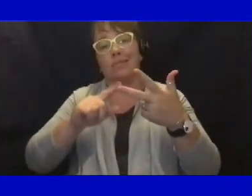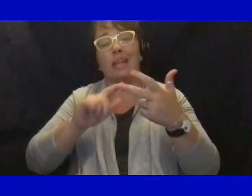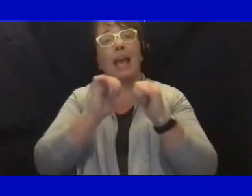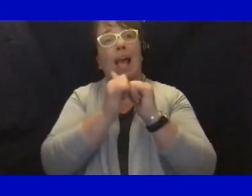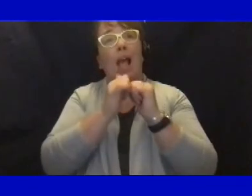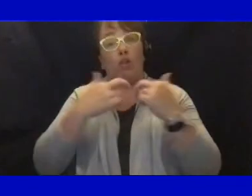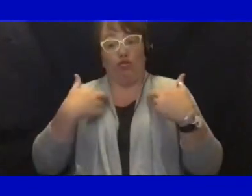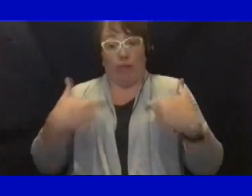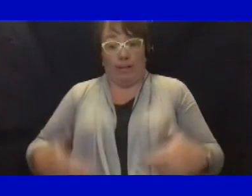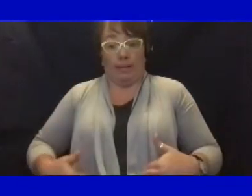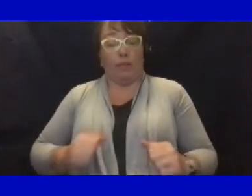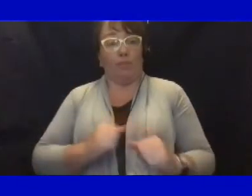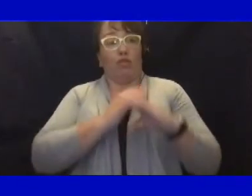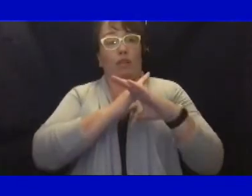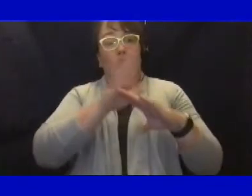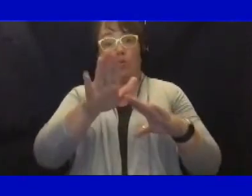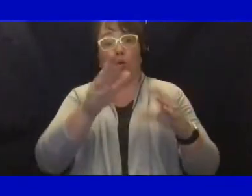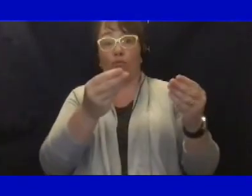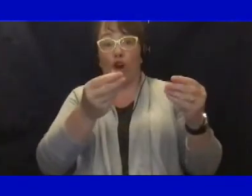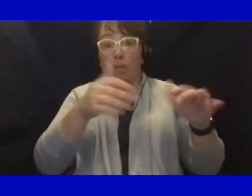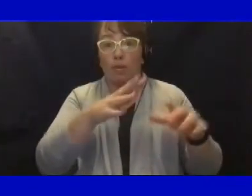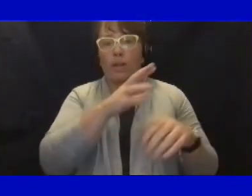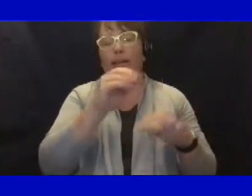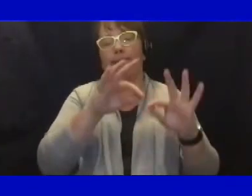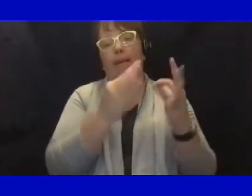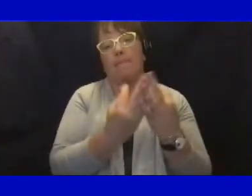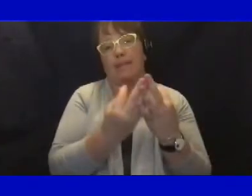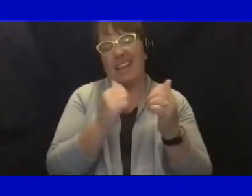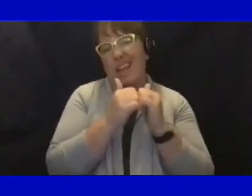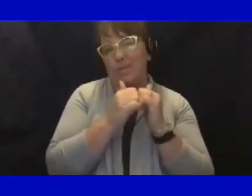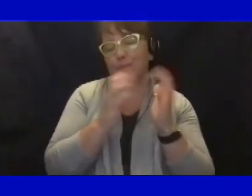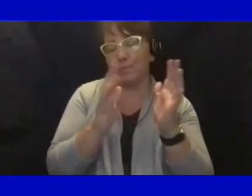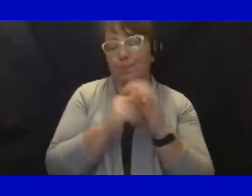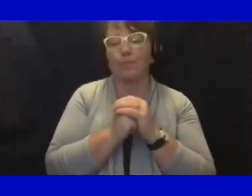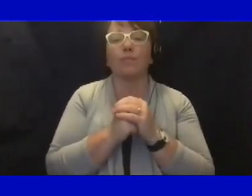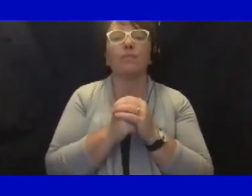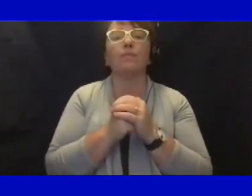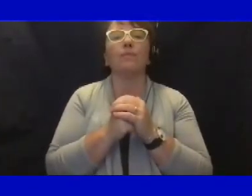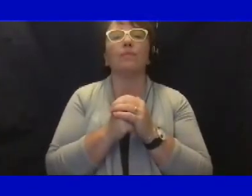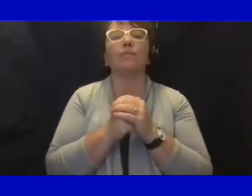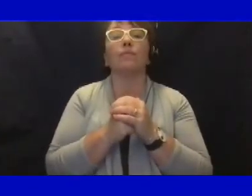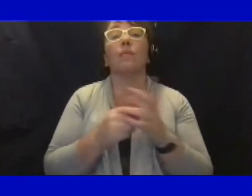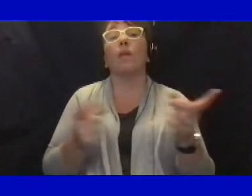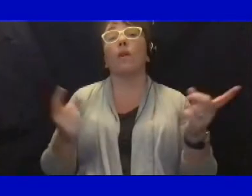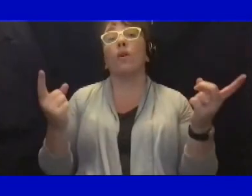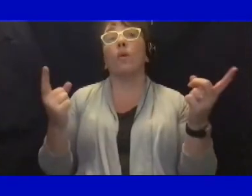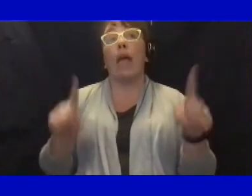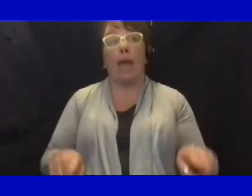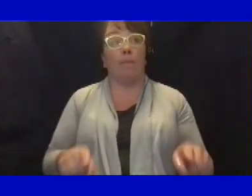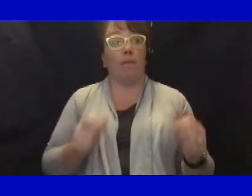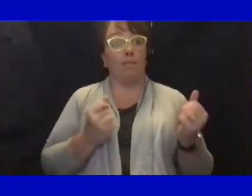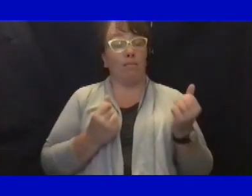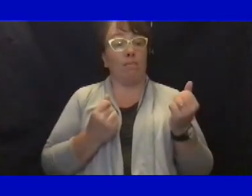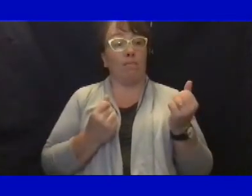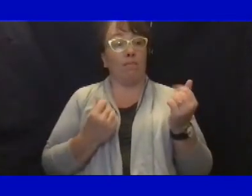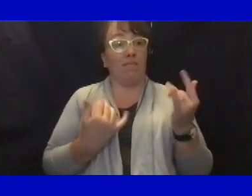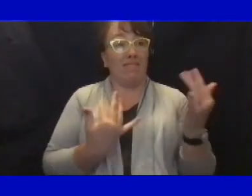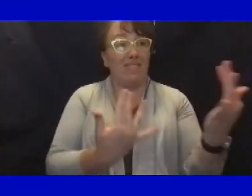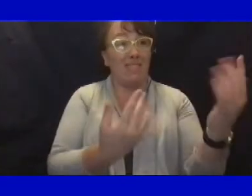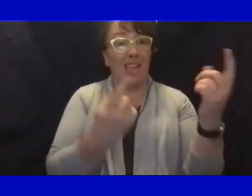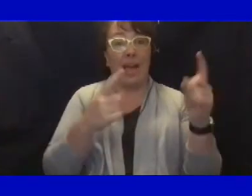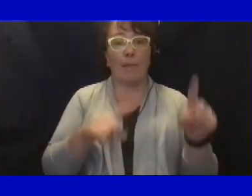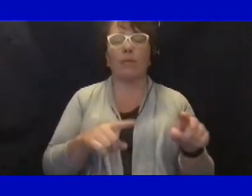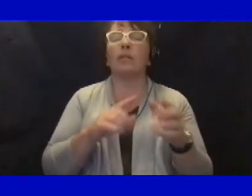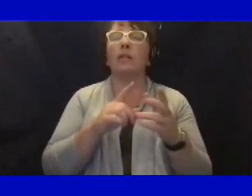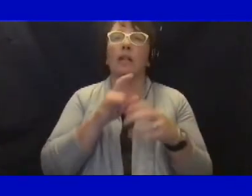and your property. And so when we have a burn like this, especially a hot burn like the El Dorado Fire